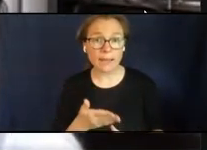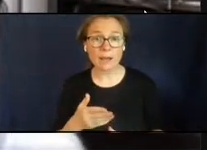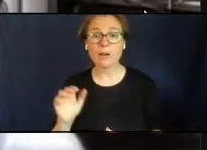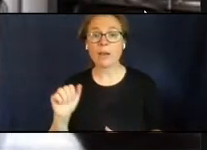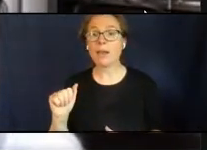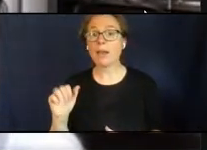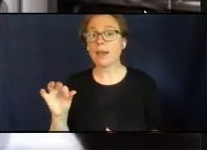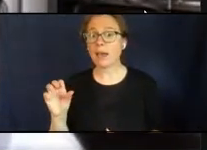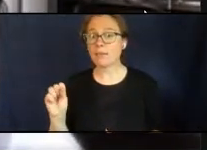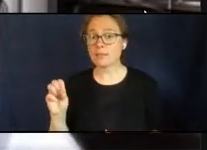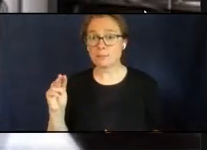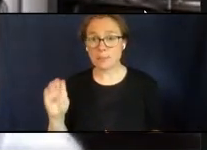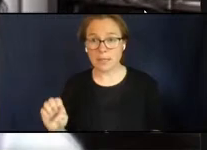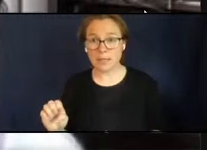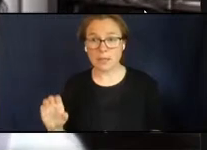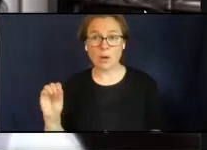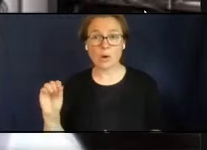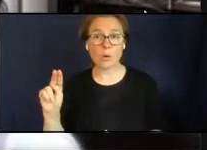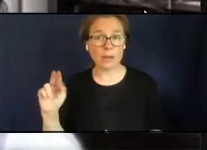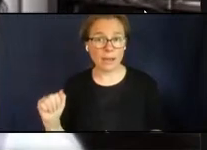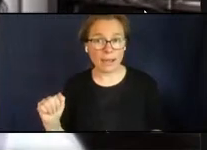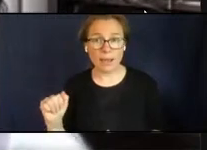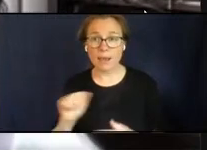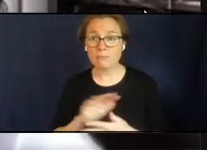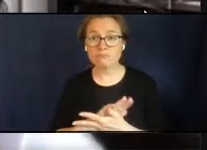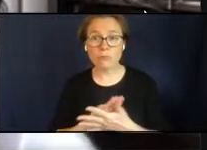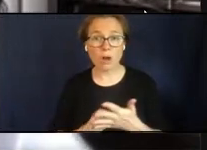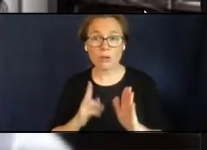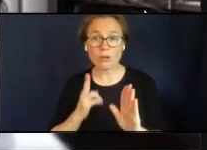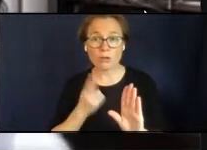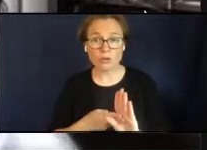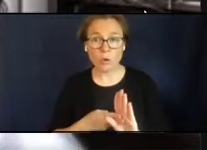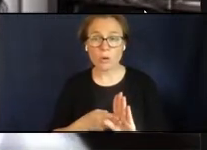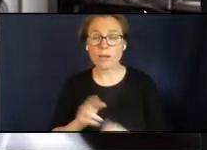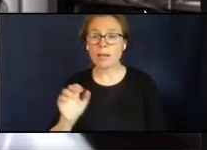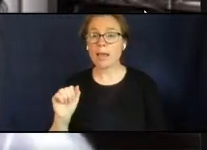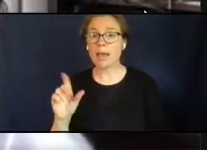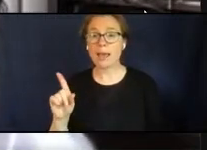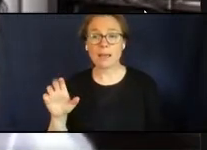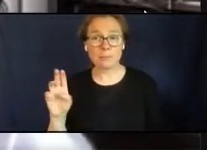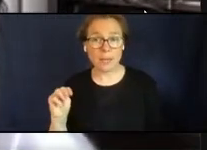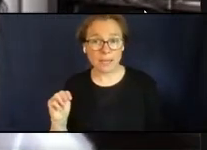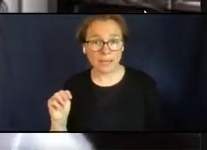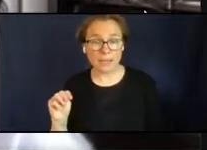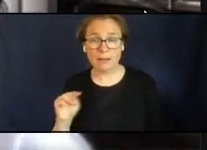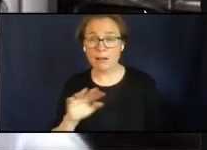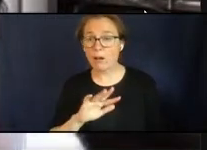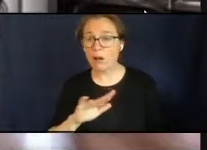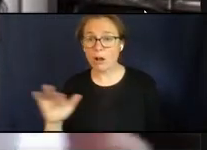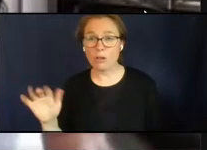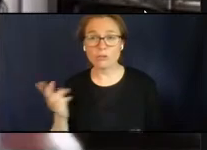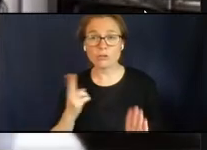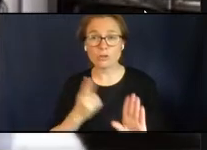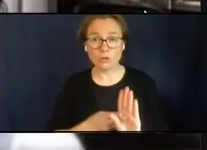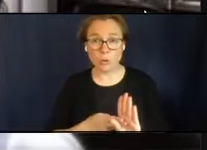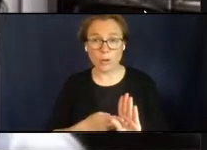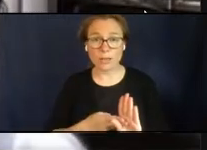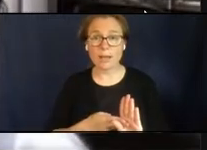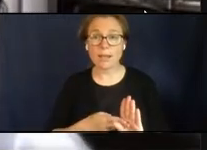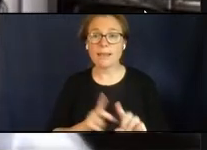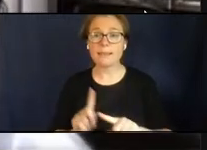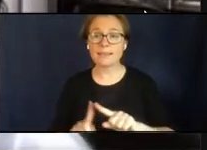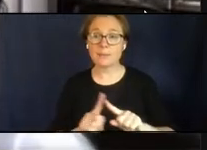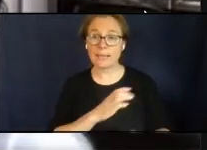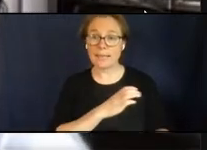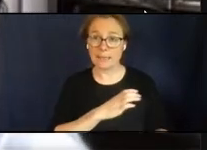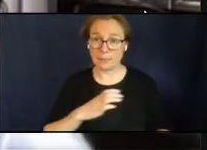representation, ONA representation, administration representation. So we have these committees where we are able